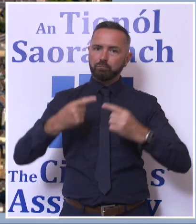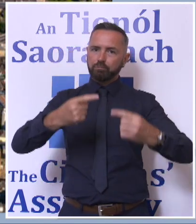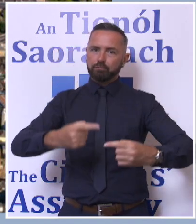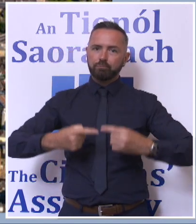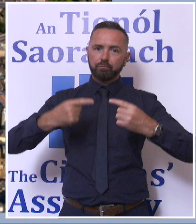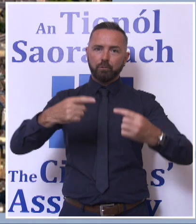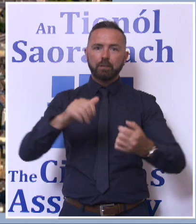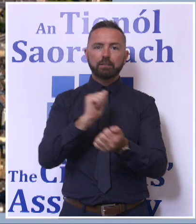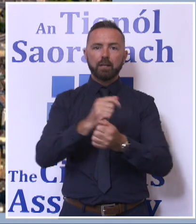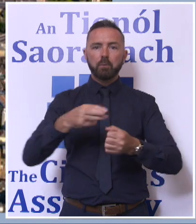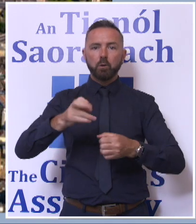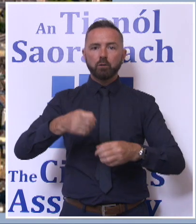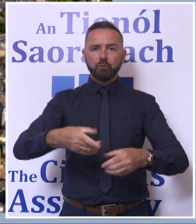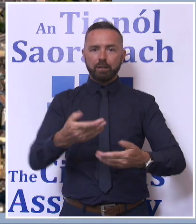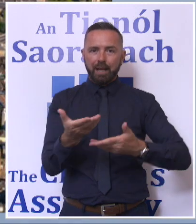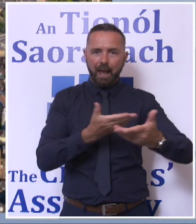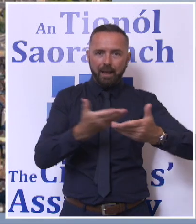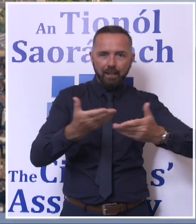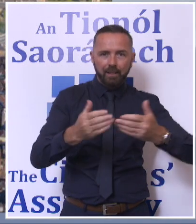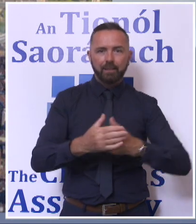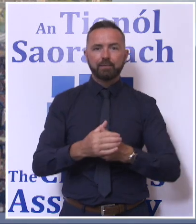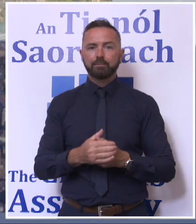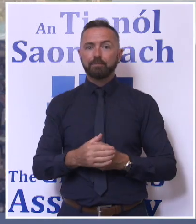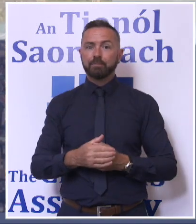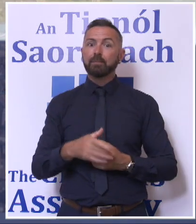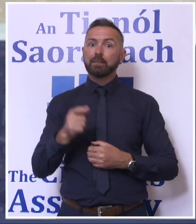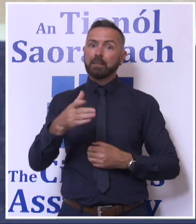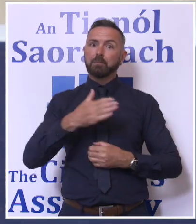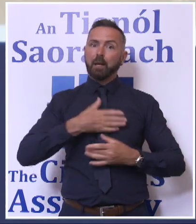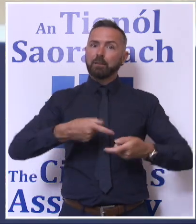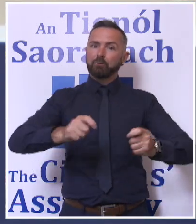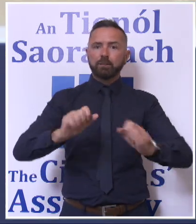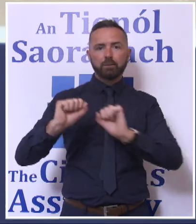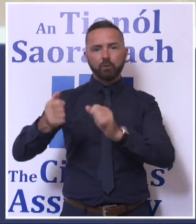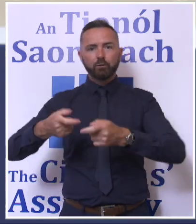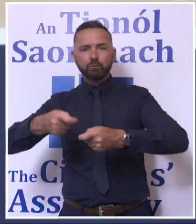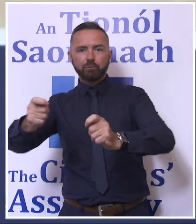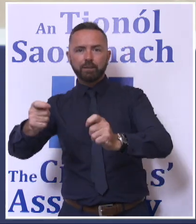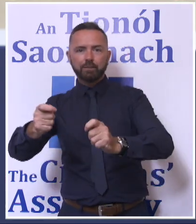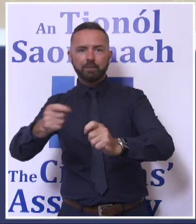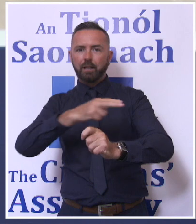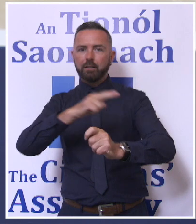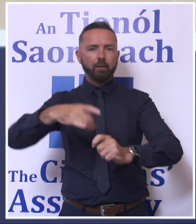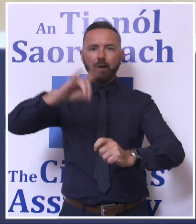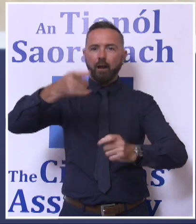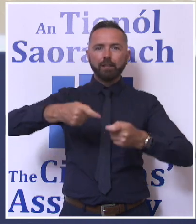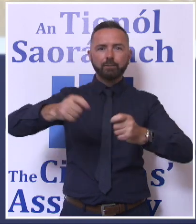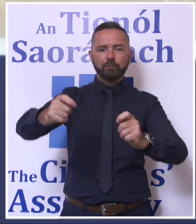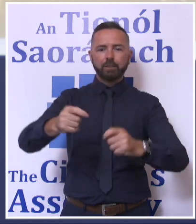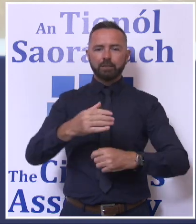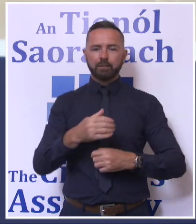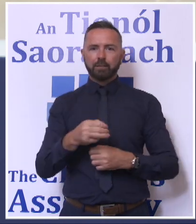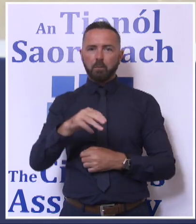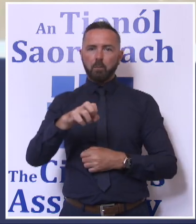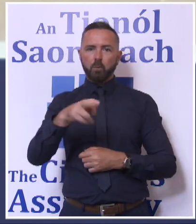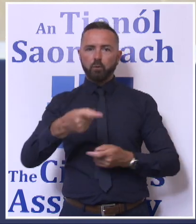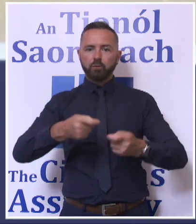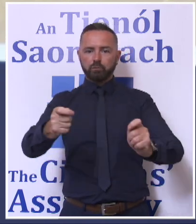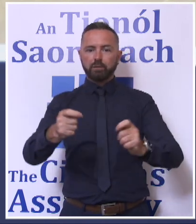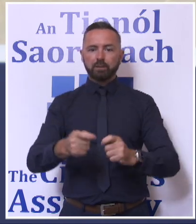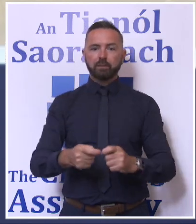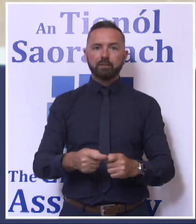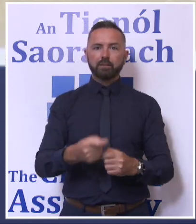that meeting on October, the Secretariat, myself, will prepare the draft report that we'll issue to all the Assembly members. We'll give you a chance